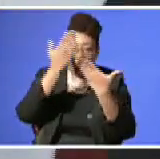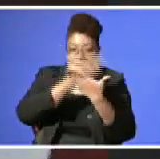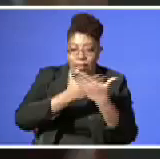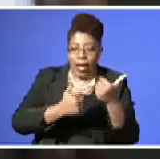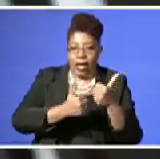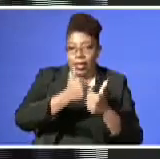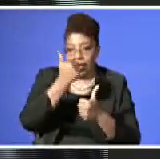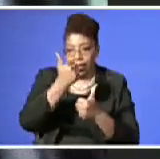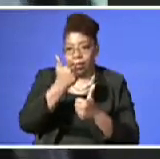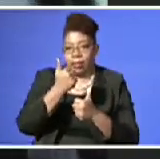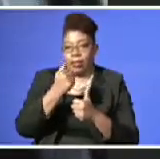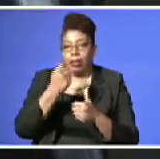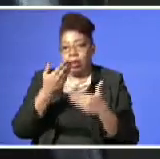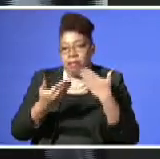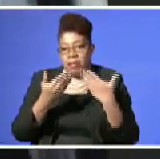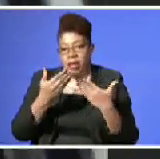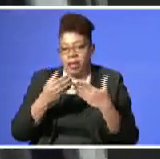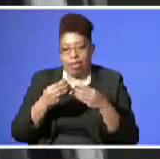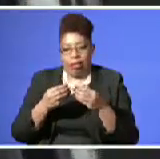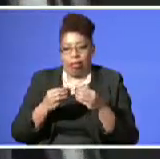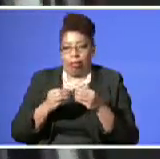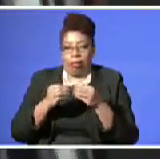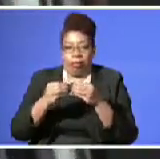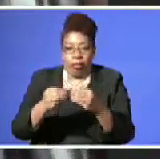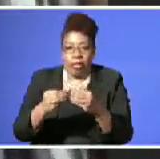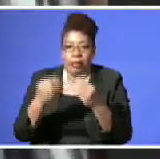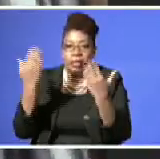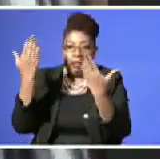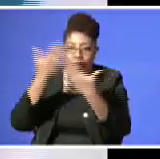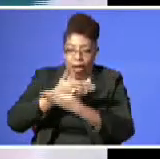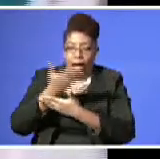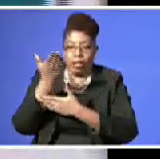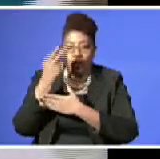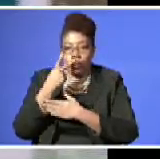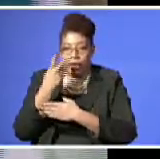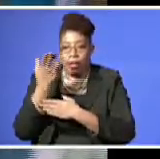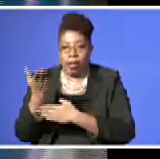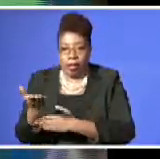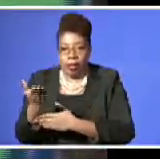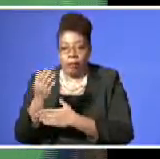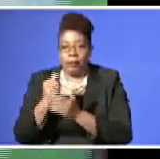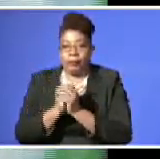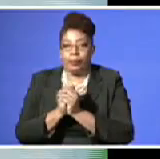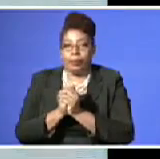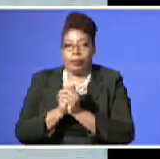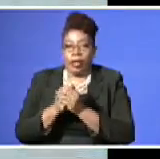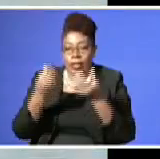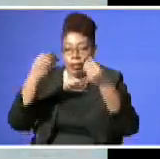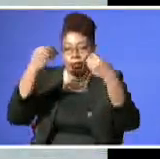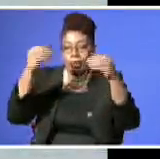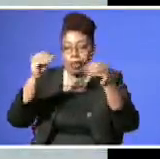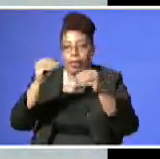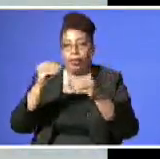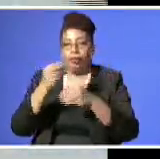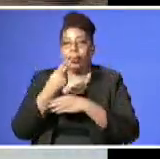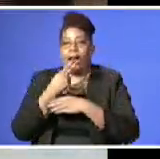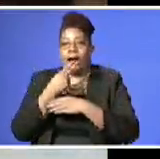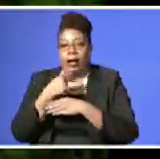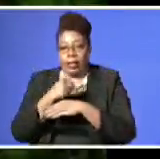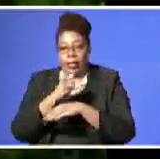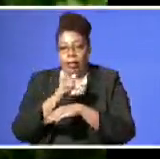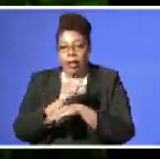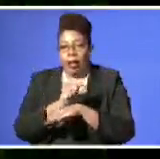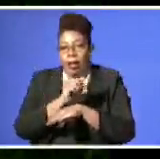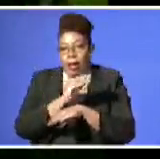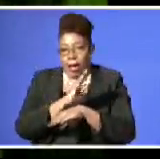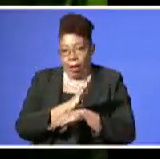And sometimes it can be extremely dark, like in this case. Charlton offers honey for sale in Exuma, Abaco, and here in